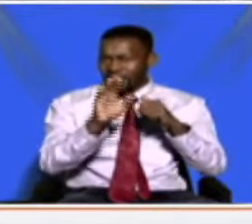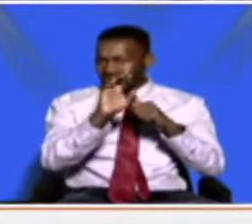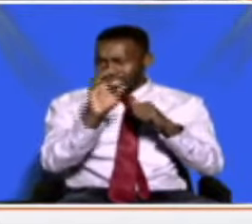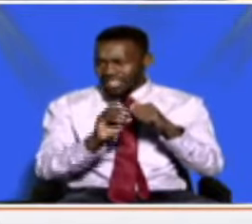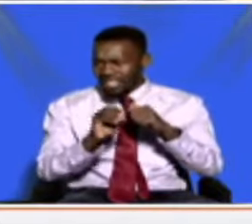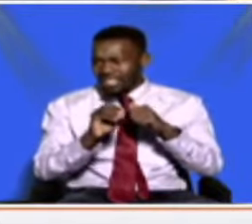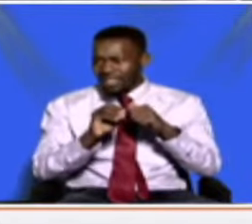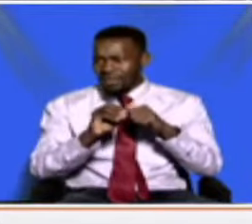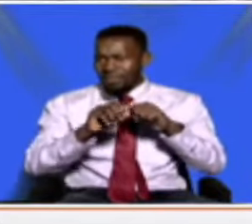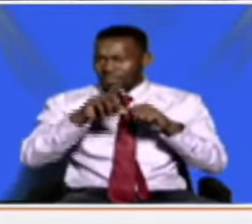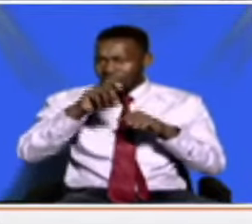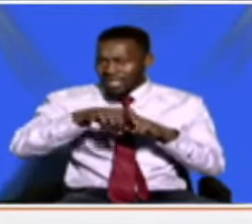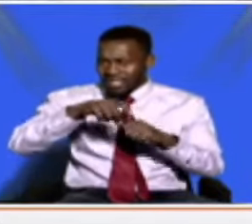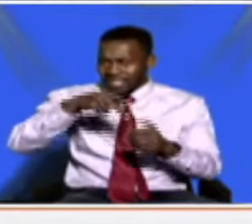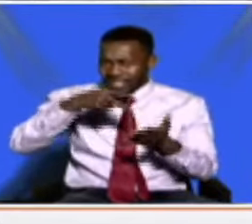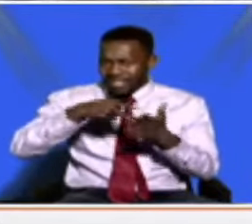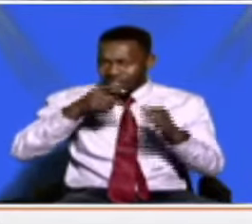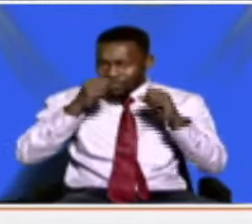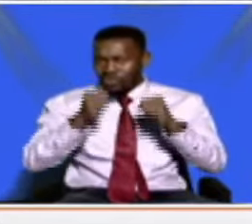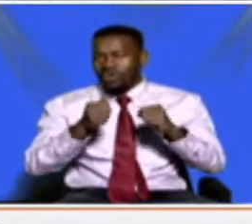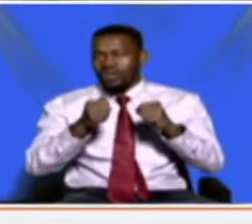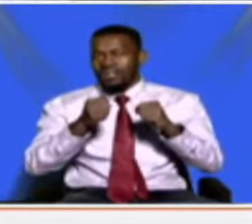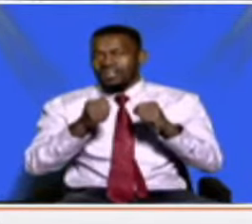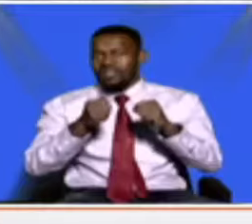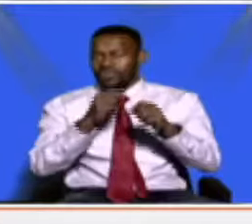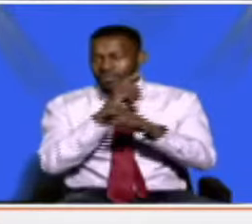is the same injustices, needs to be spoken up.